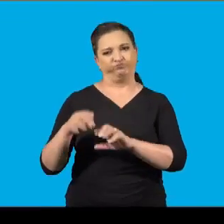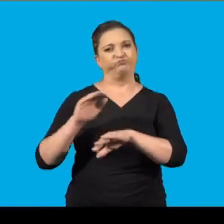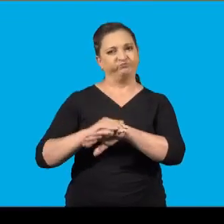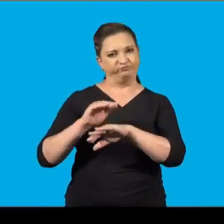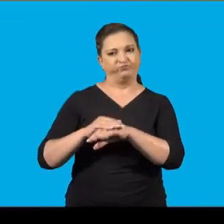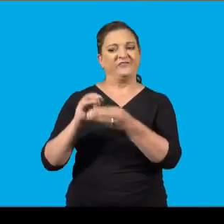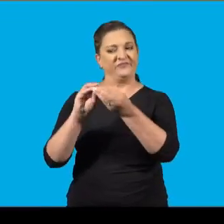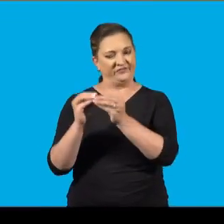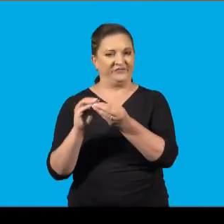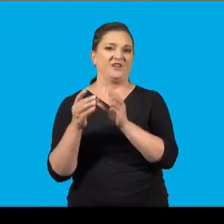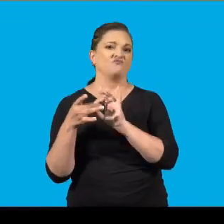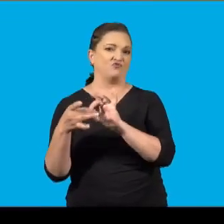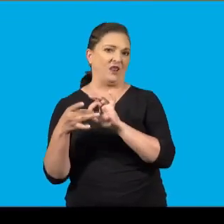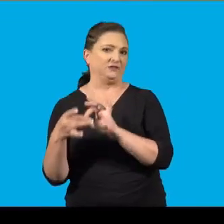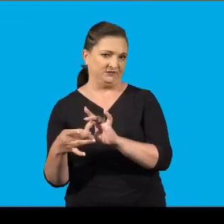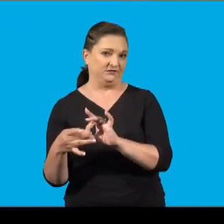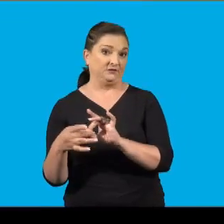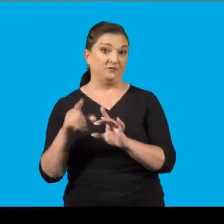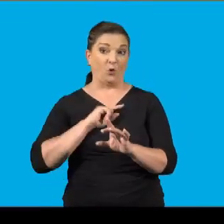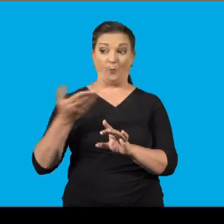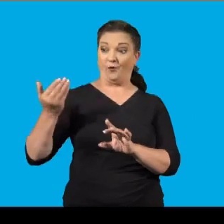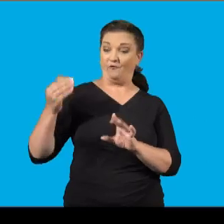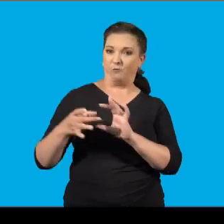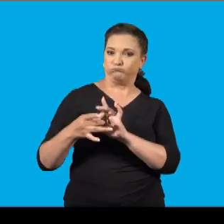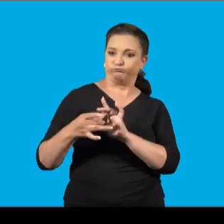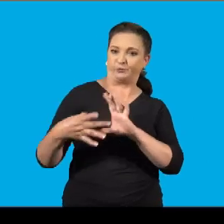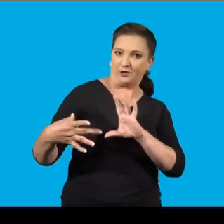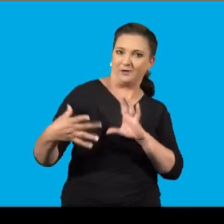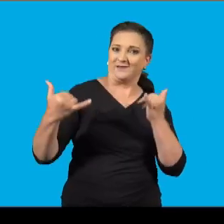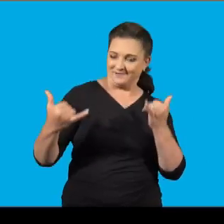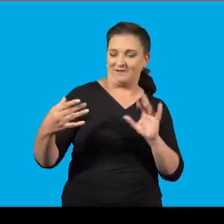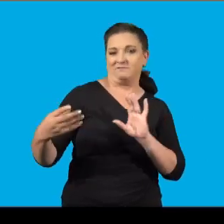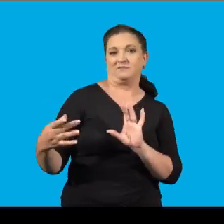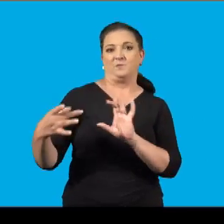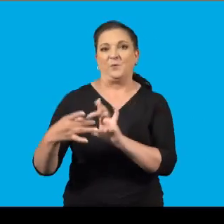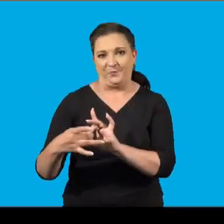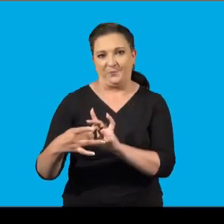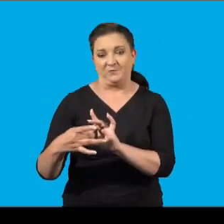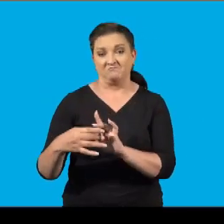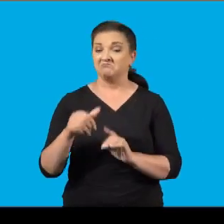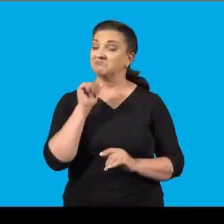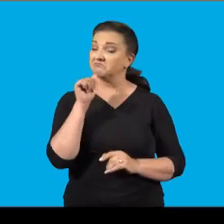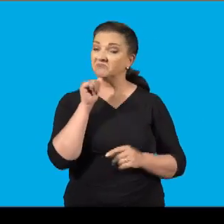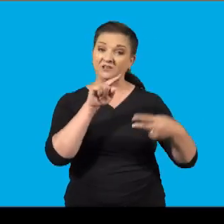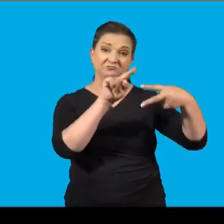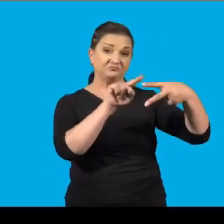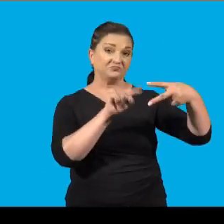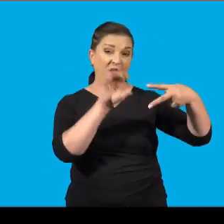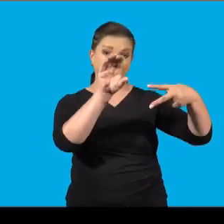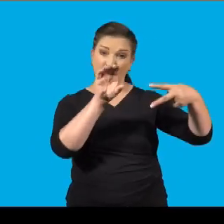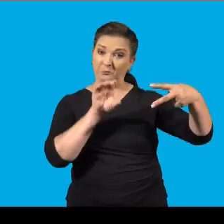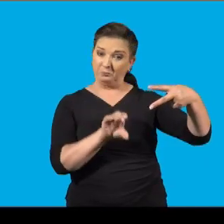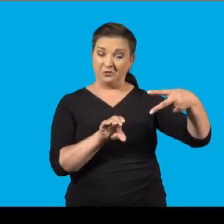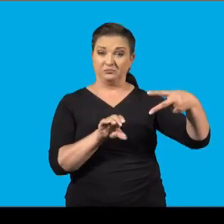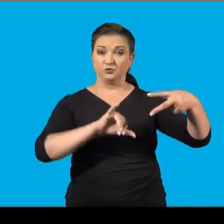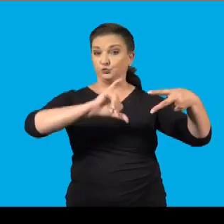or restoration of broken relationships. So it doesn't matter which one of these two you